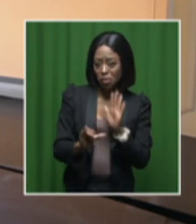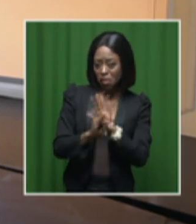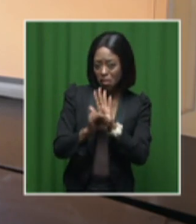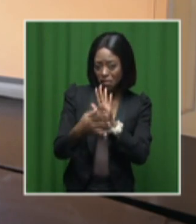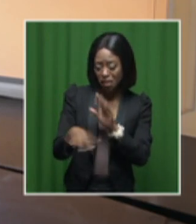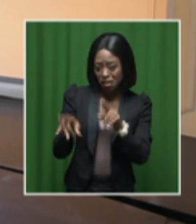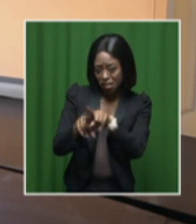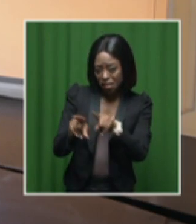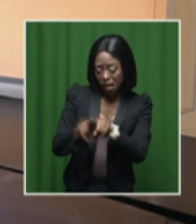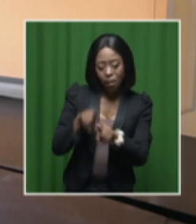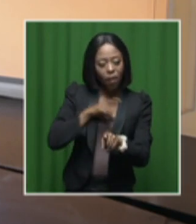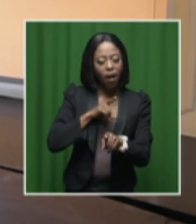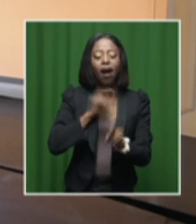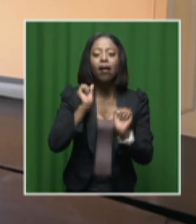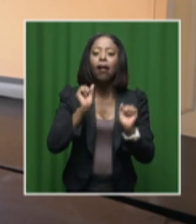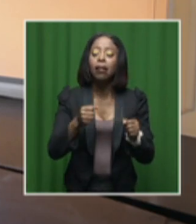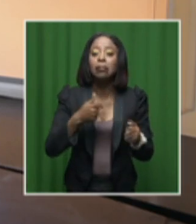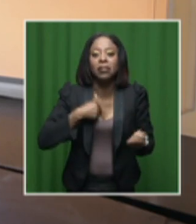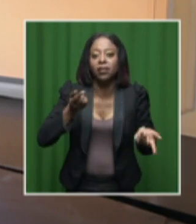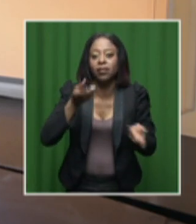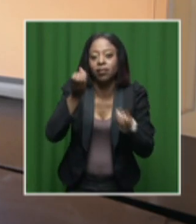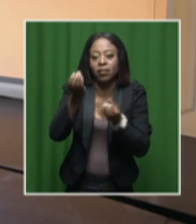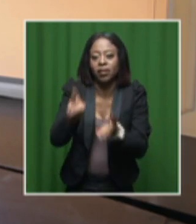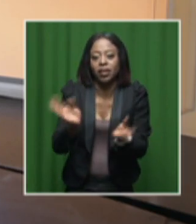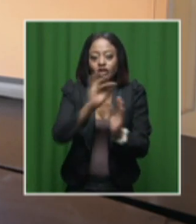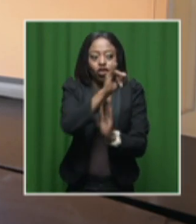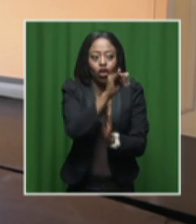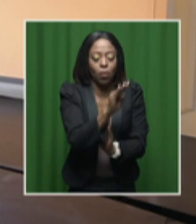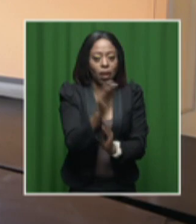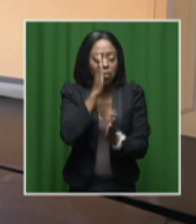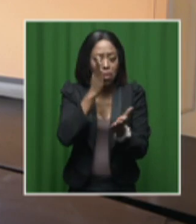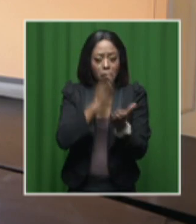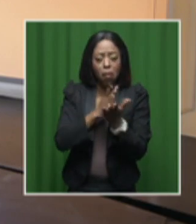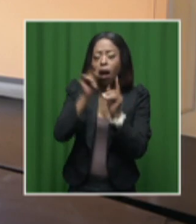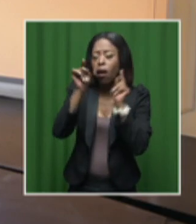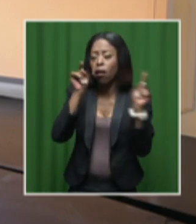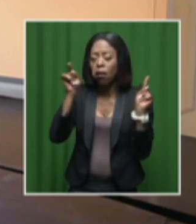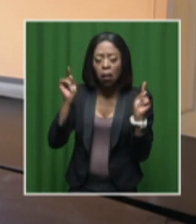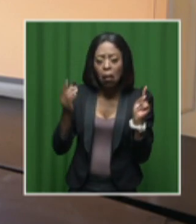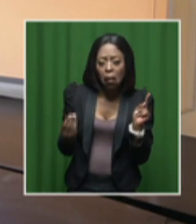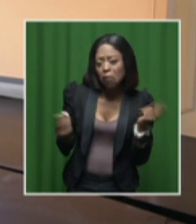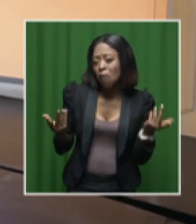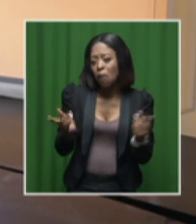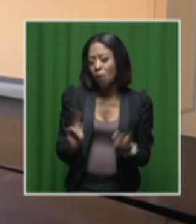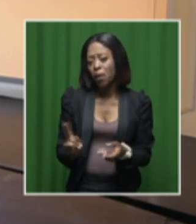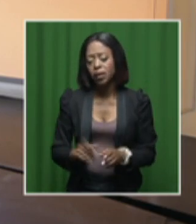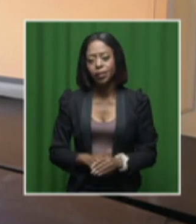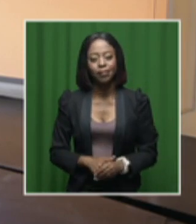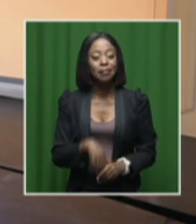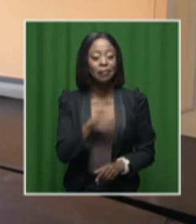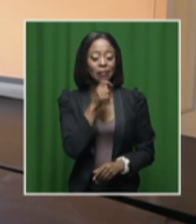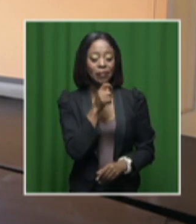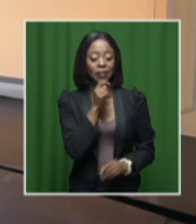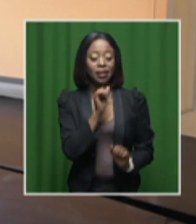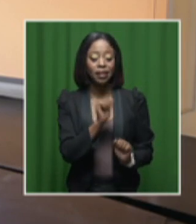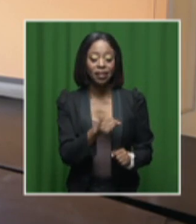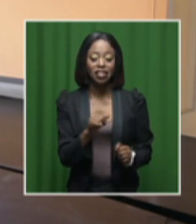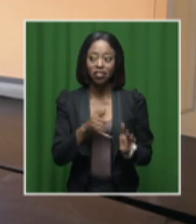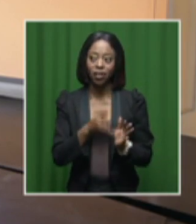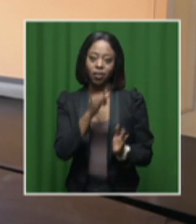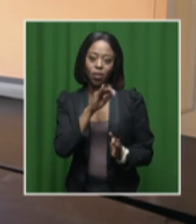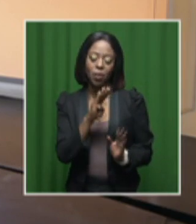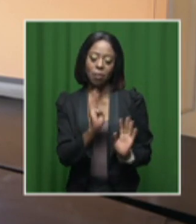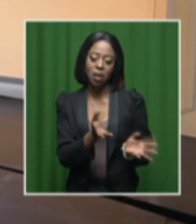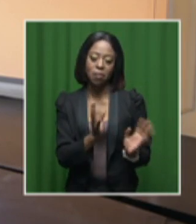just don't know where there's sort of, I'm just talking Joburg, but I don't know if that's an issue countrywide. Morning to you. Morning to you. No, I think it's just a Joburg